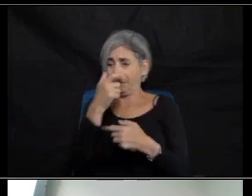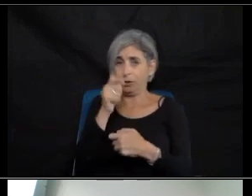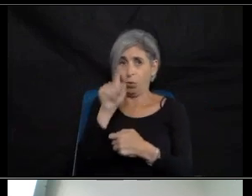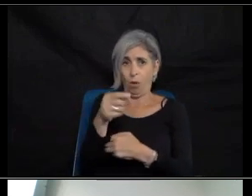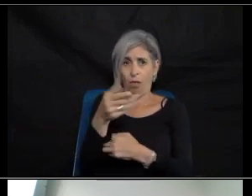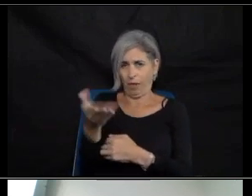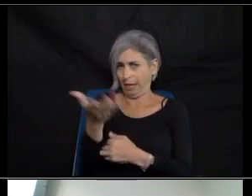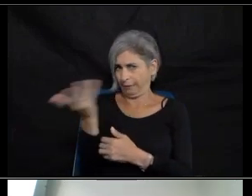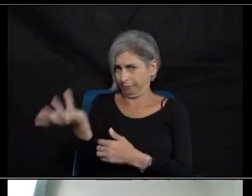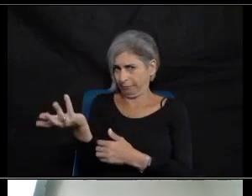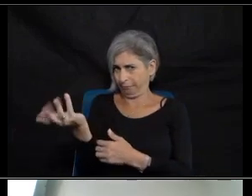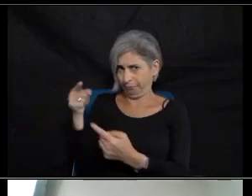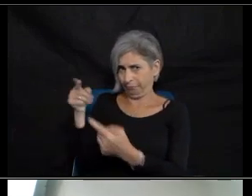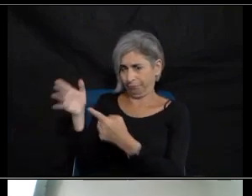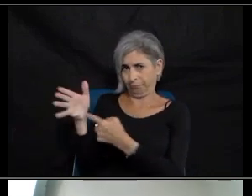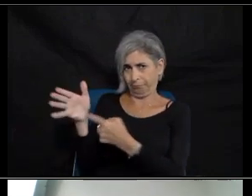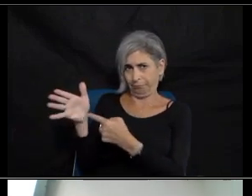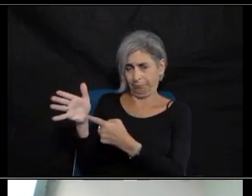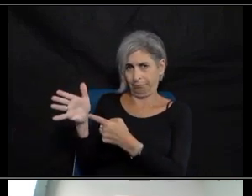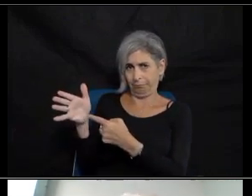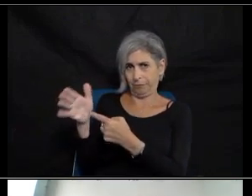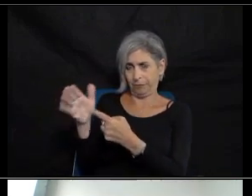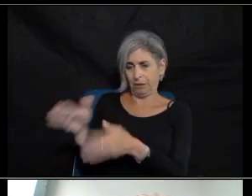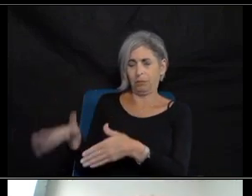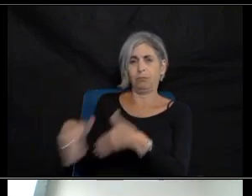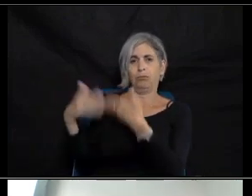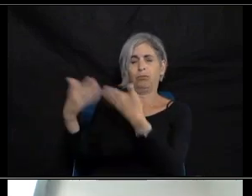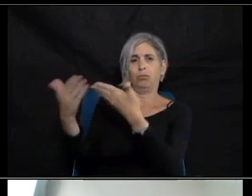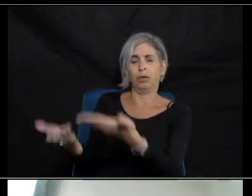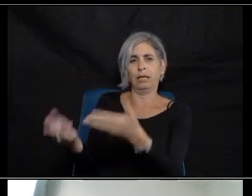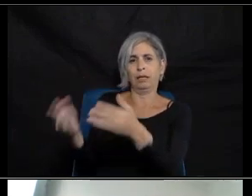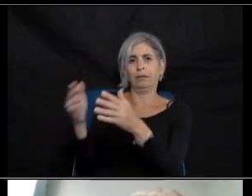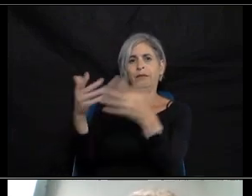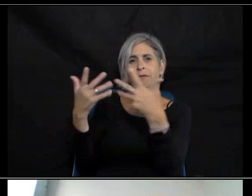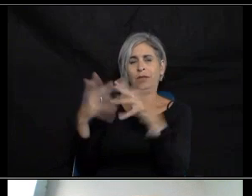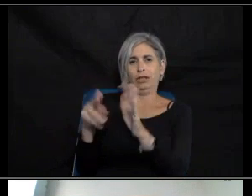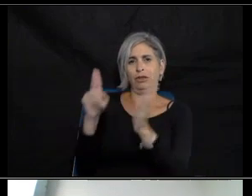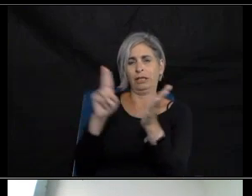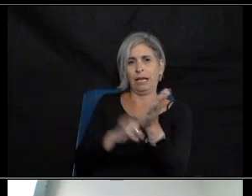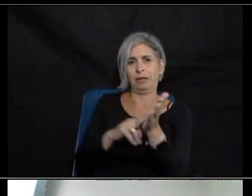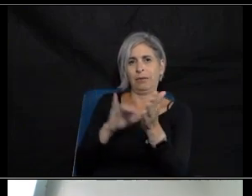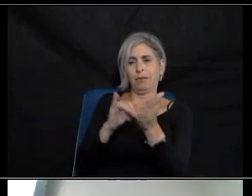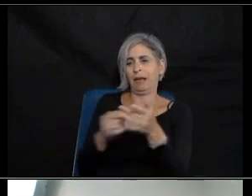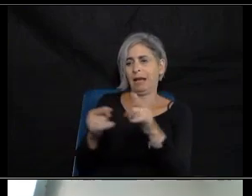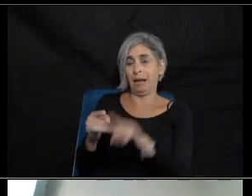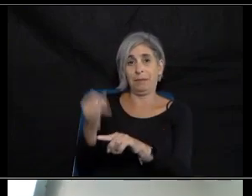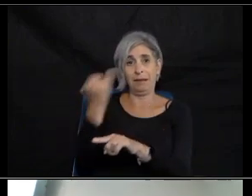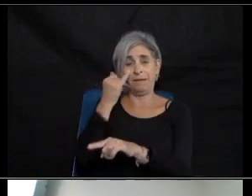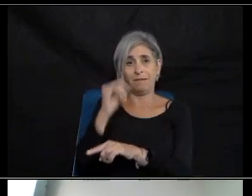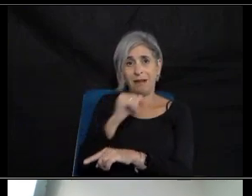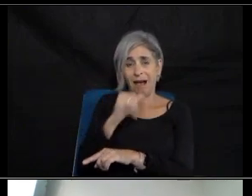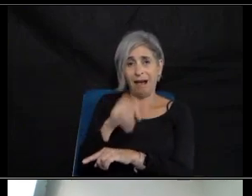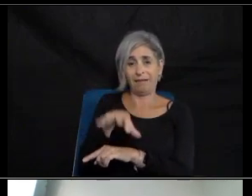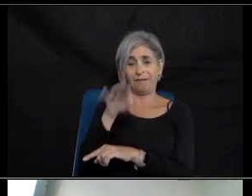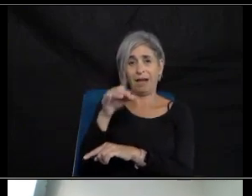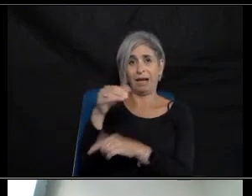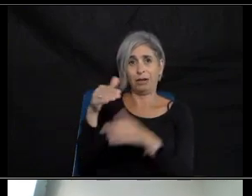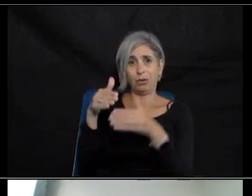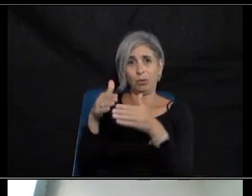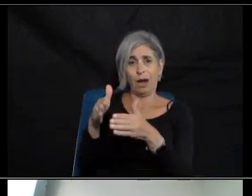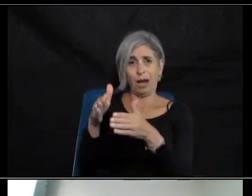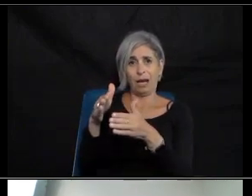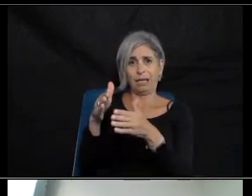thing: delivering on the contract that was made. And if that can't be done, the alternative is find a way to wind down.